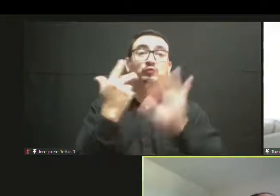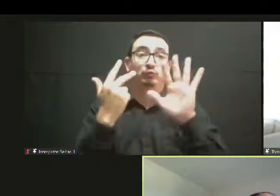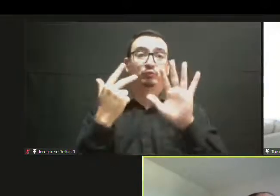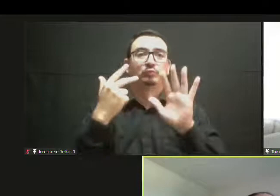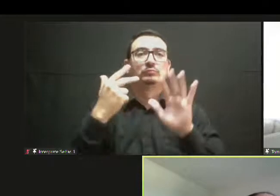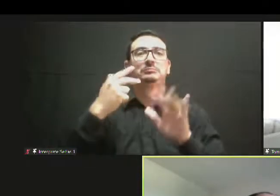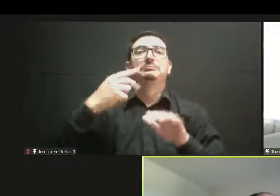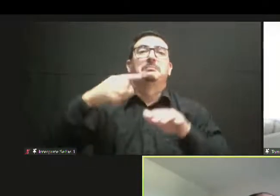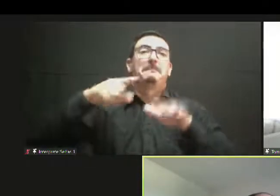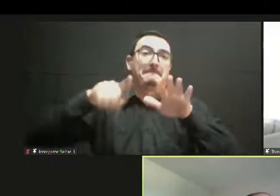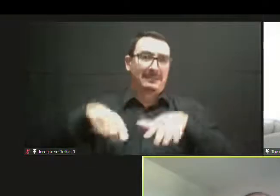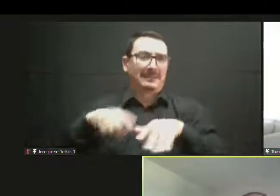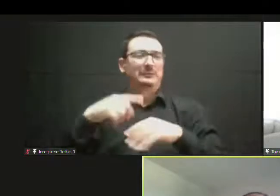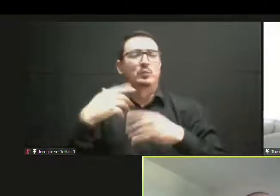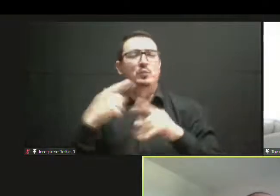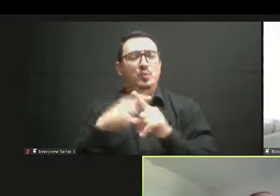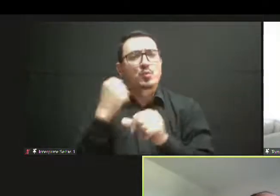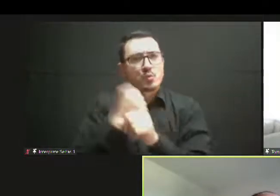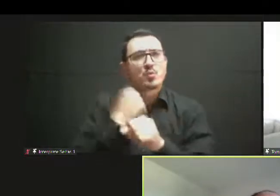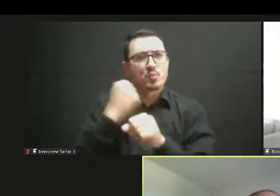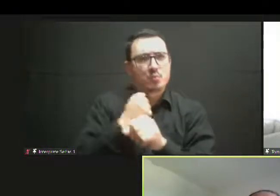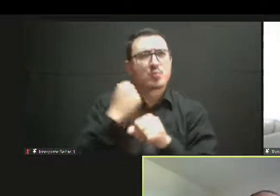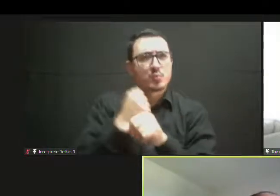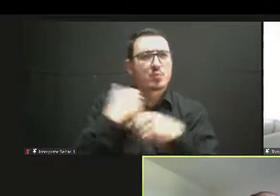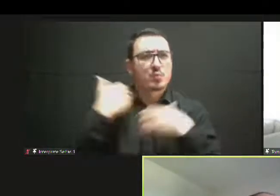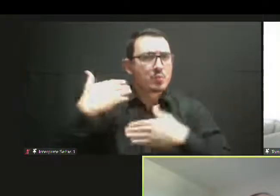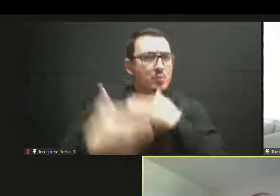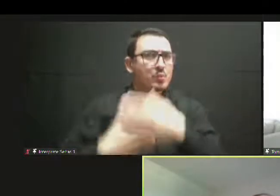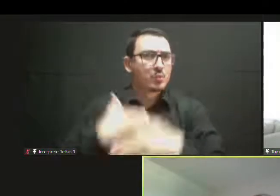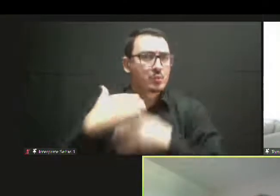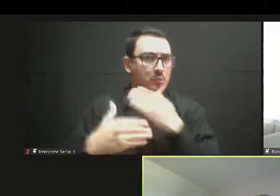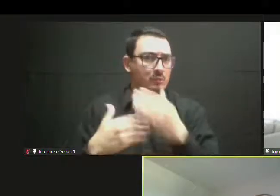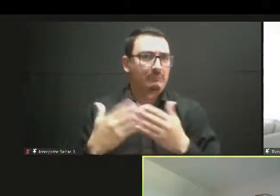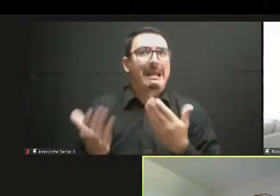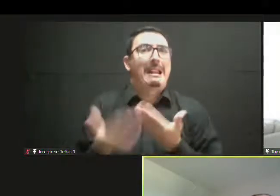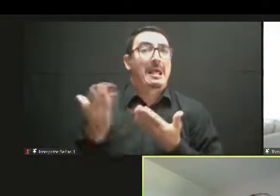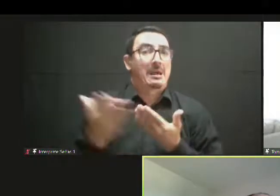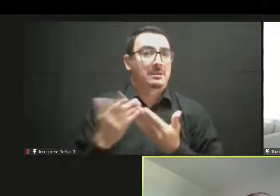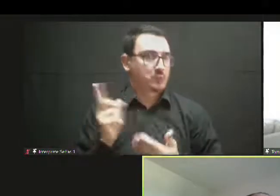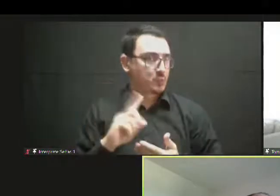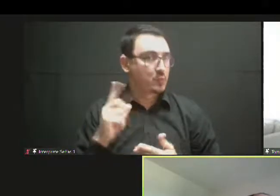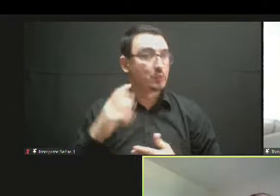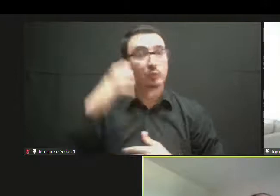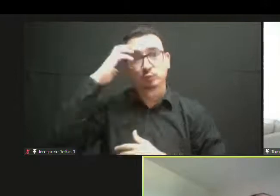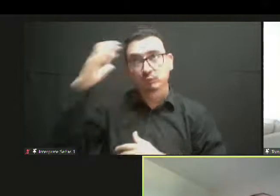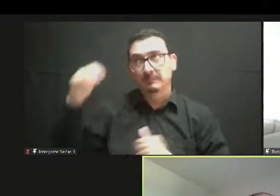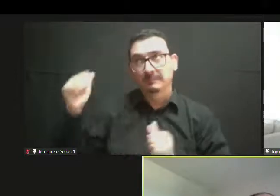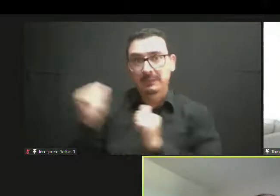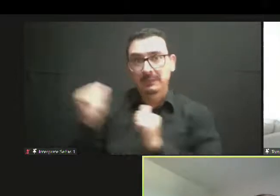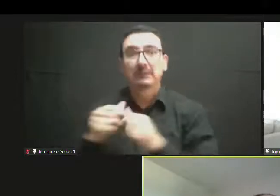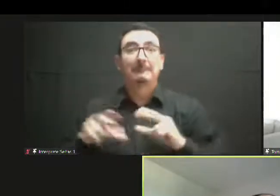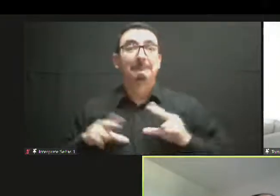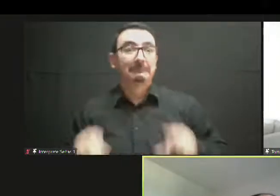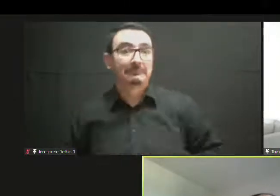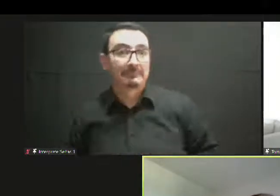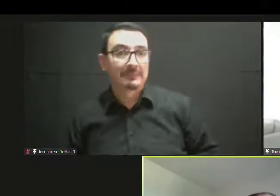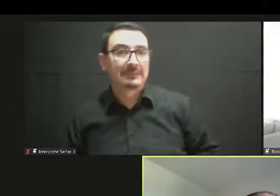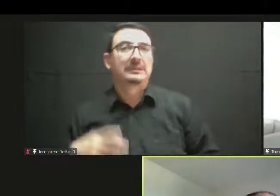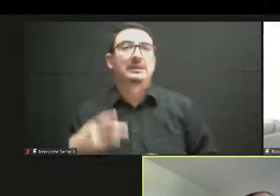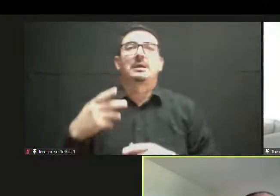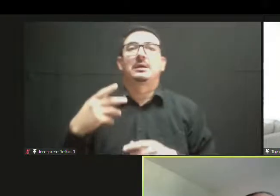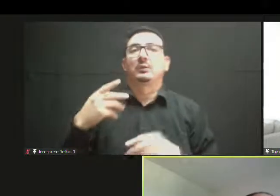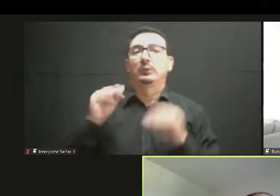directly with the government, Ministry of Labor, Ministry of Education, and so on, because right now we have foreseen